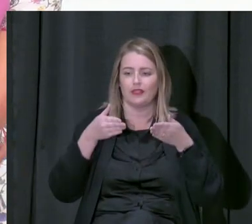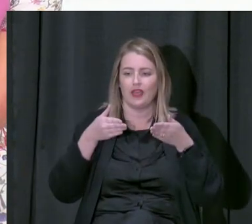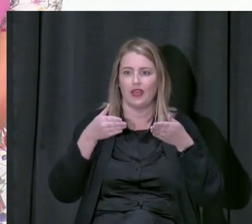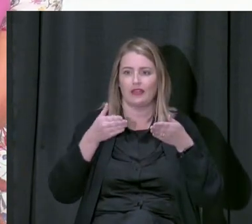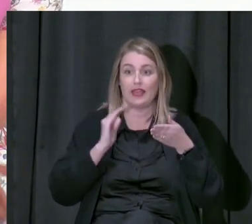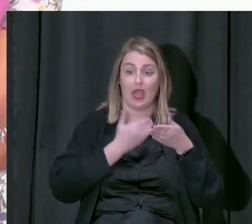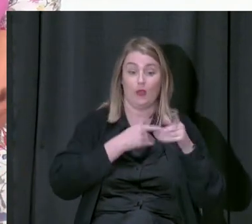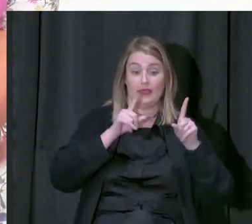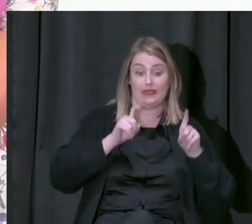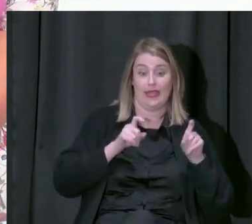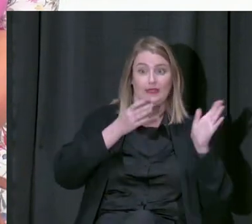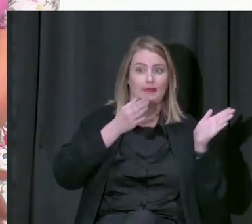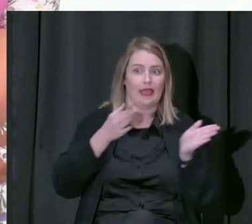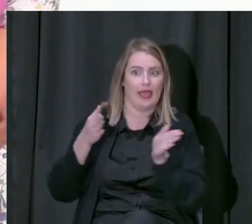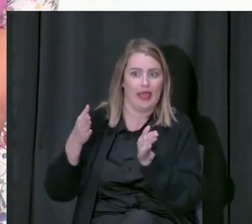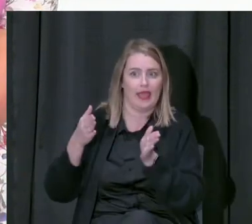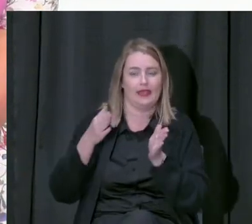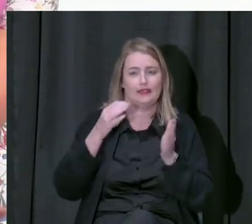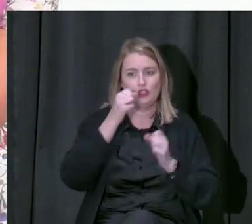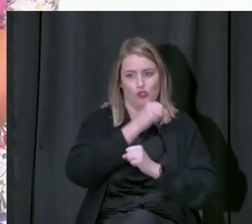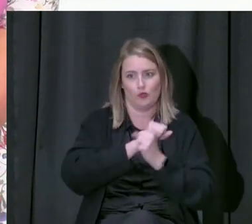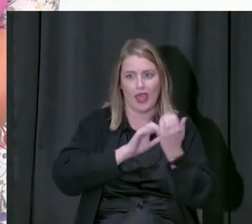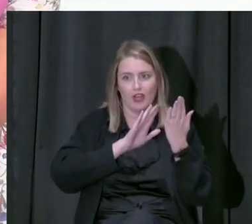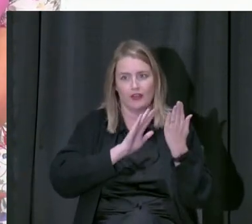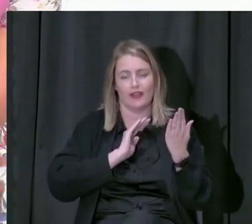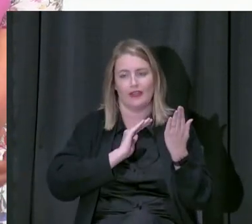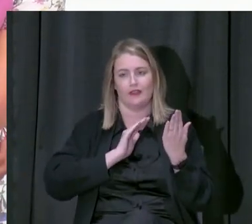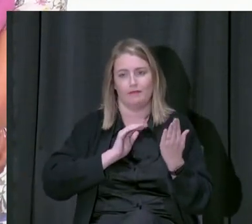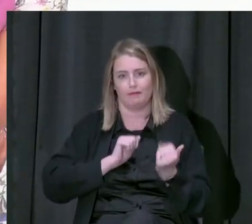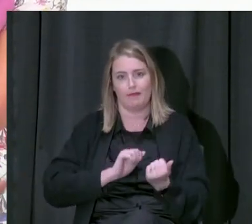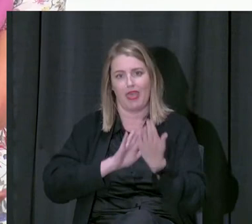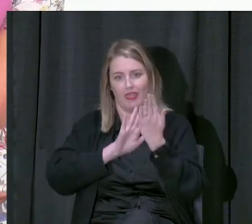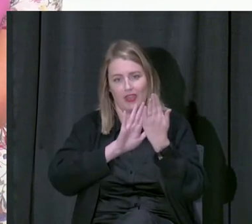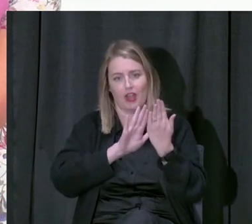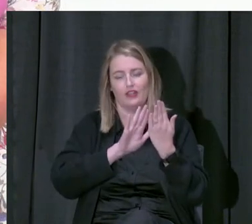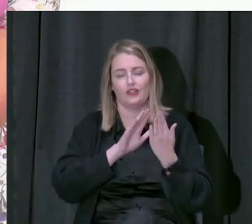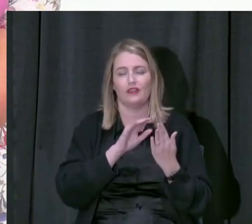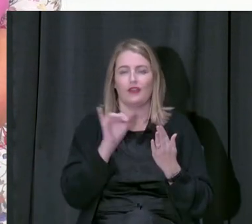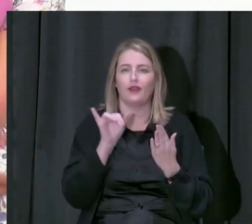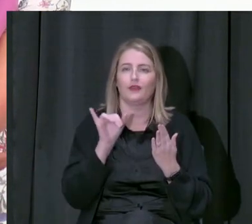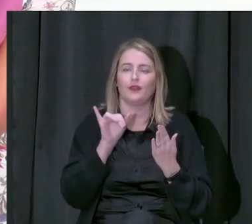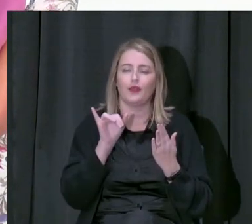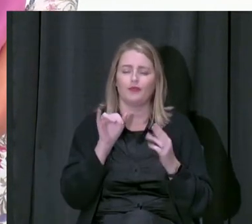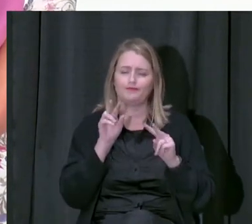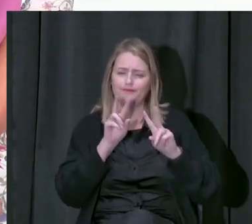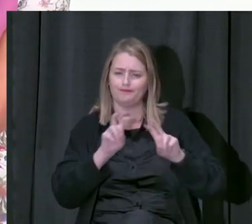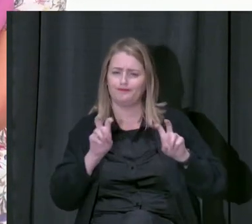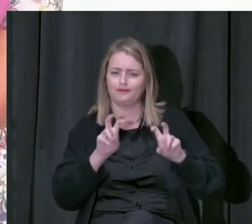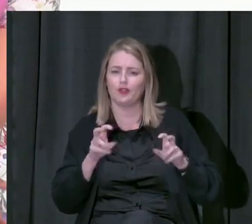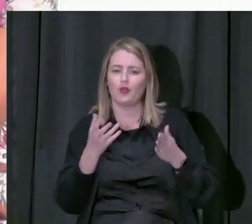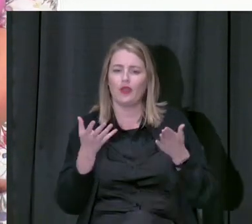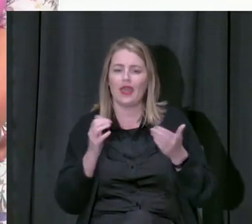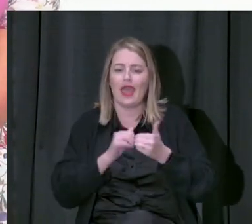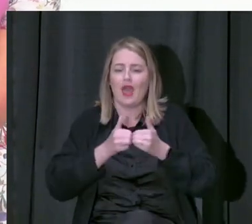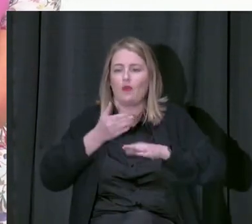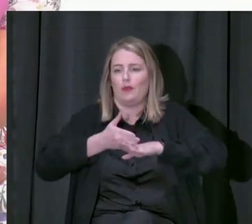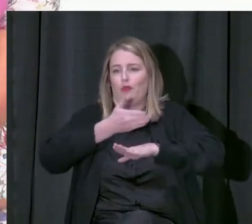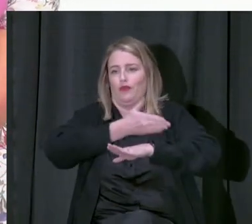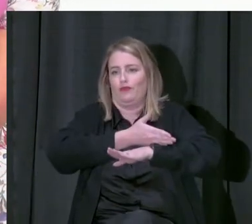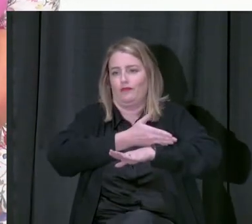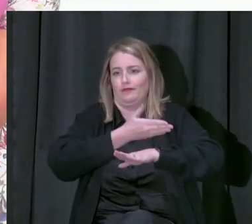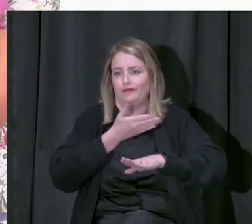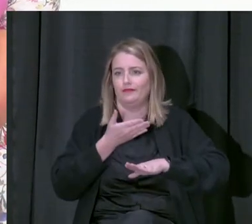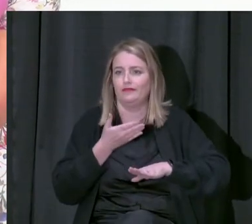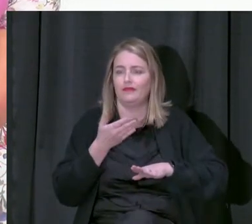what our test plans are, our testing strategy, our methodology, but then also looks at what can we do better, right? So if I look